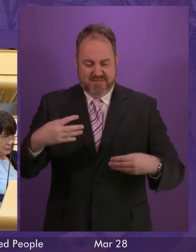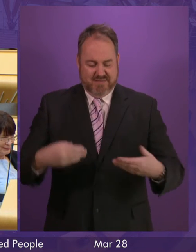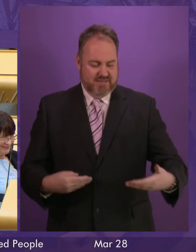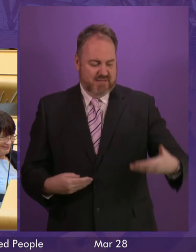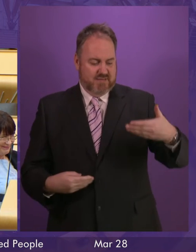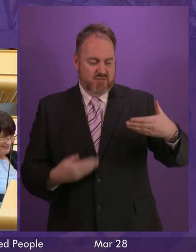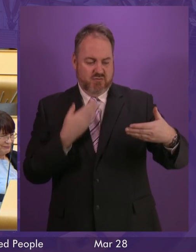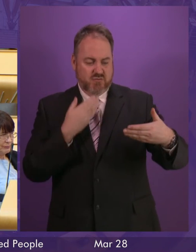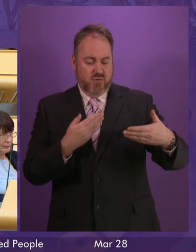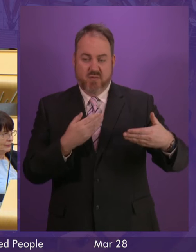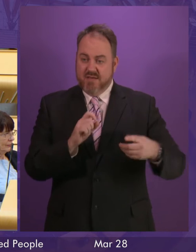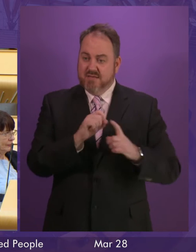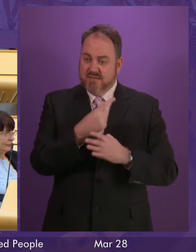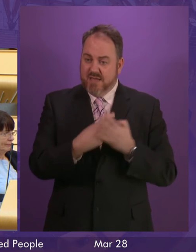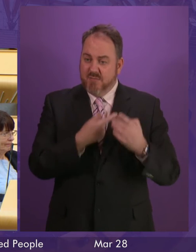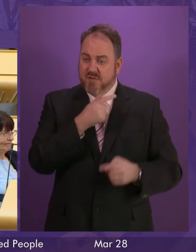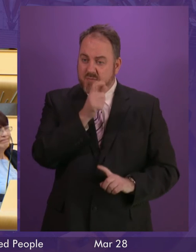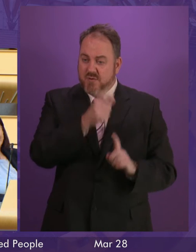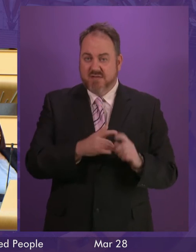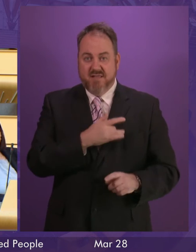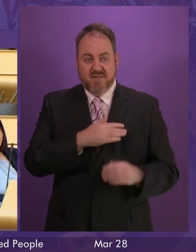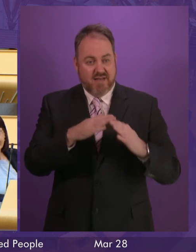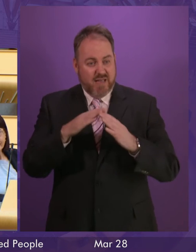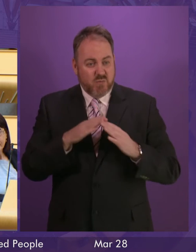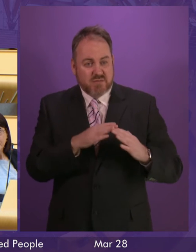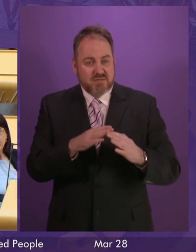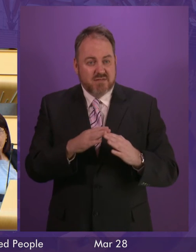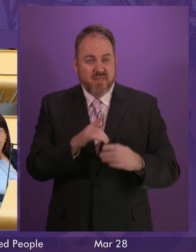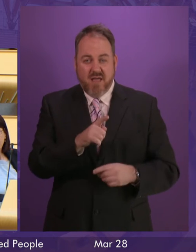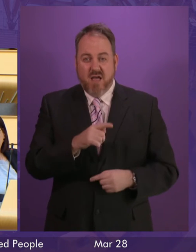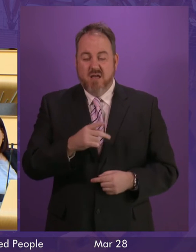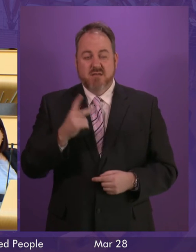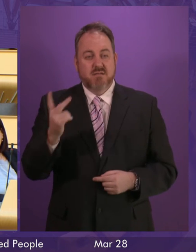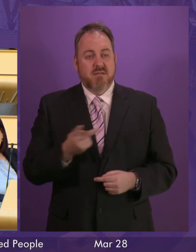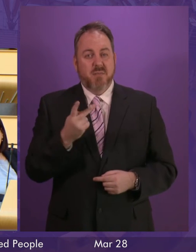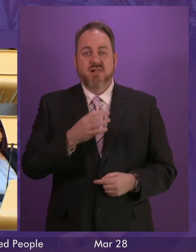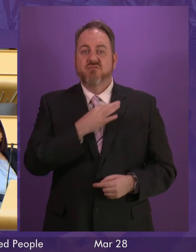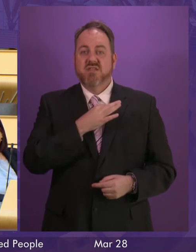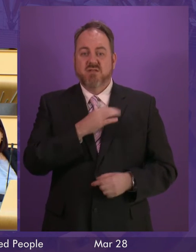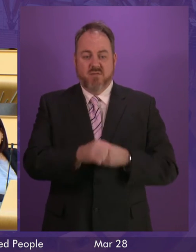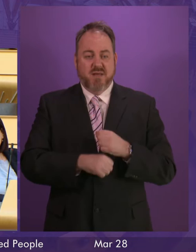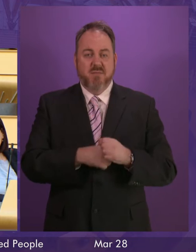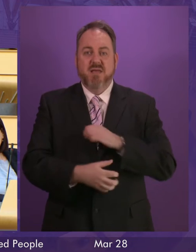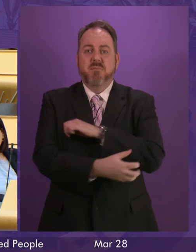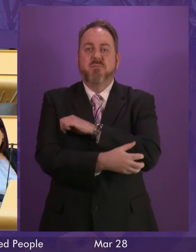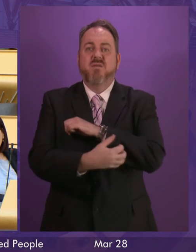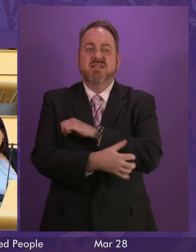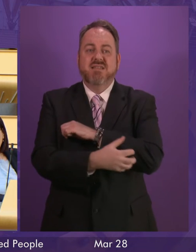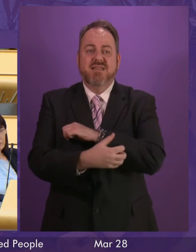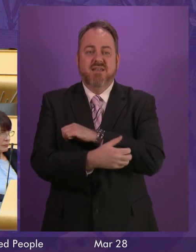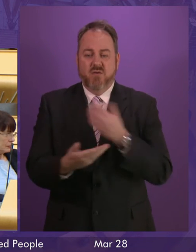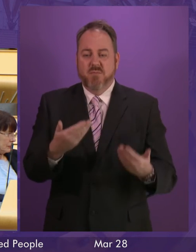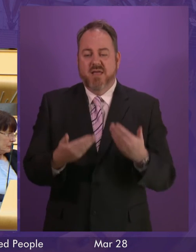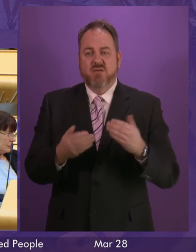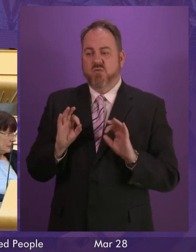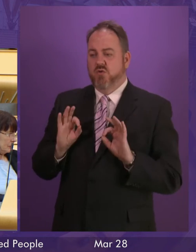that a household with a disabled person is twice as likely to be in poverty if it weren't for their disability benefits. And